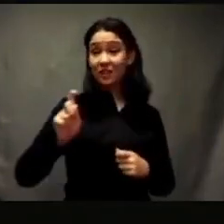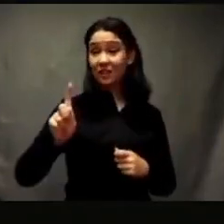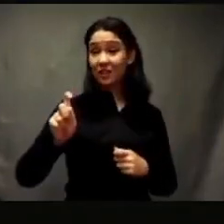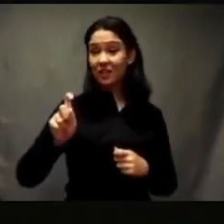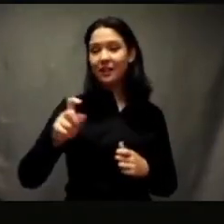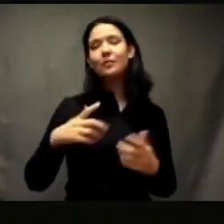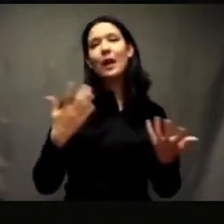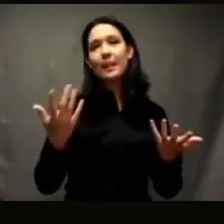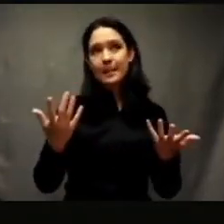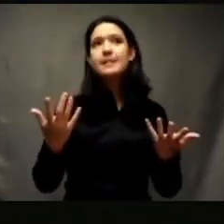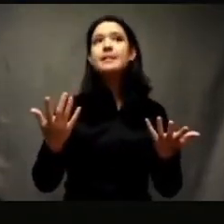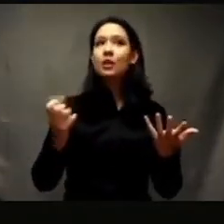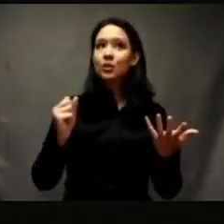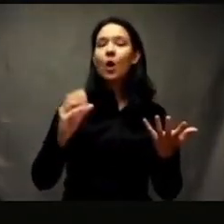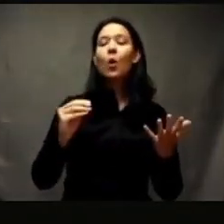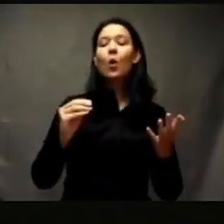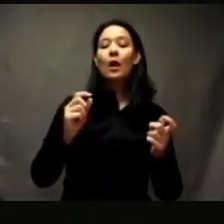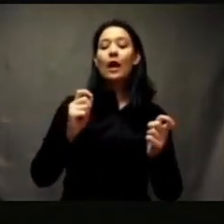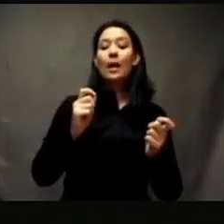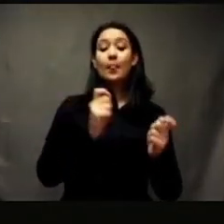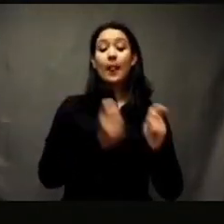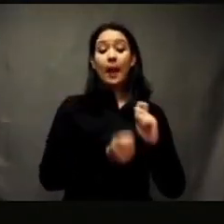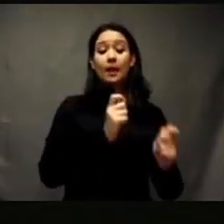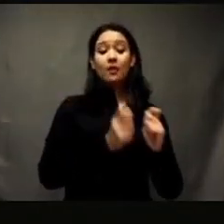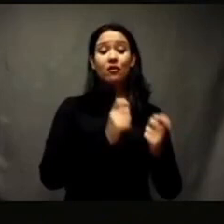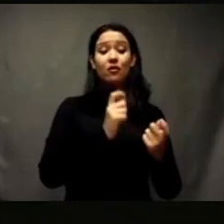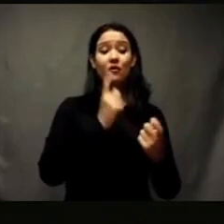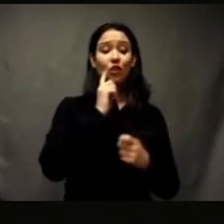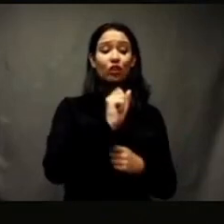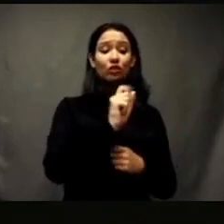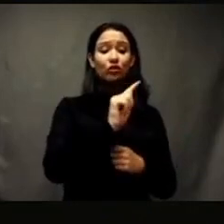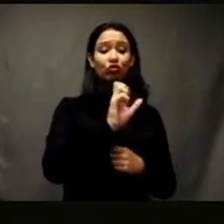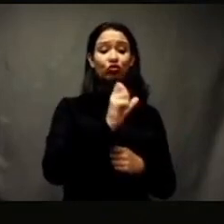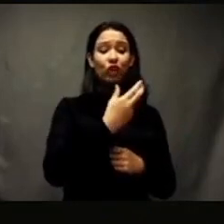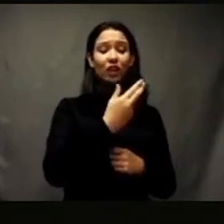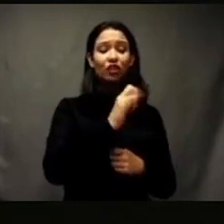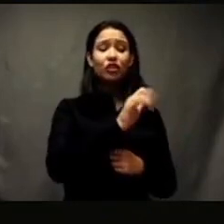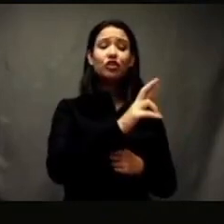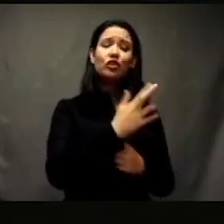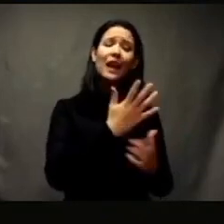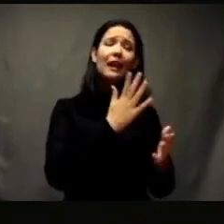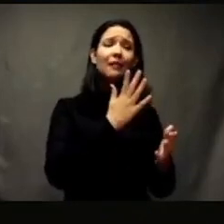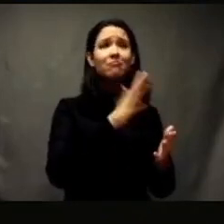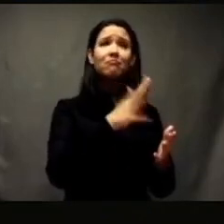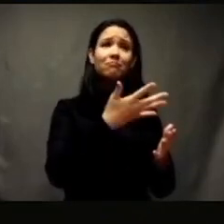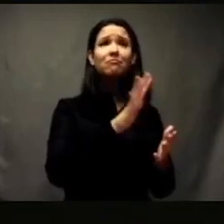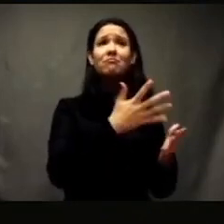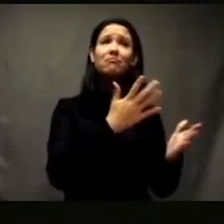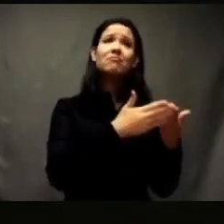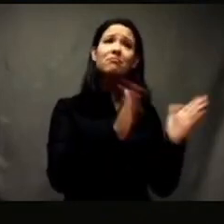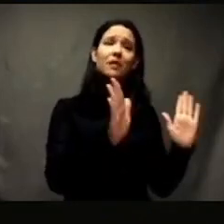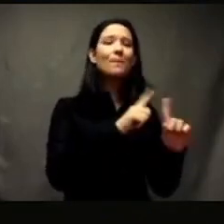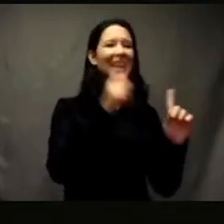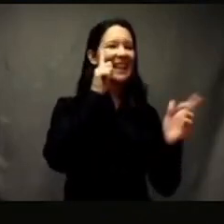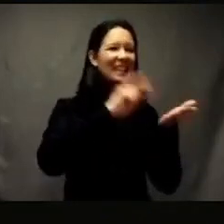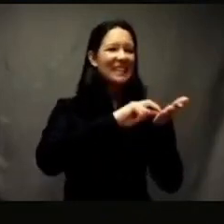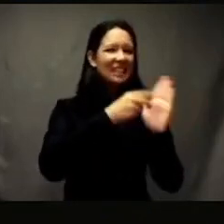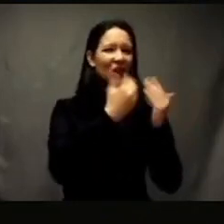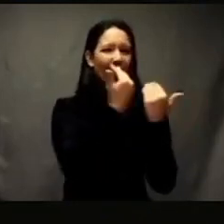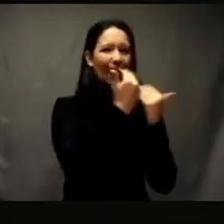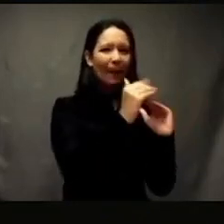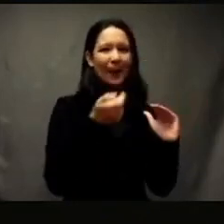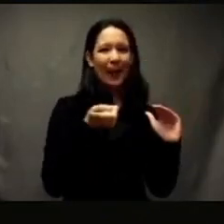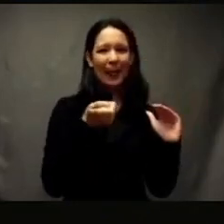Yeah, so the customization on ScratchJr it's pretty wide, but it was intentional to limit it a little